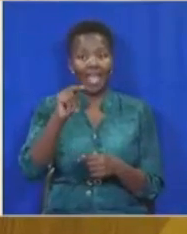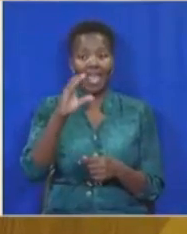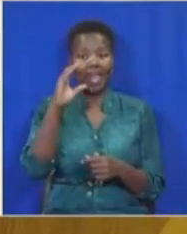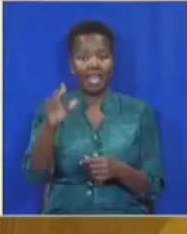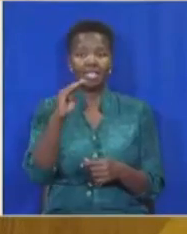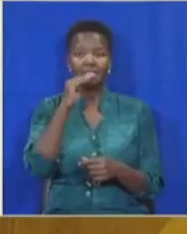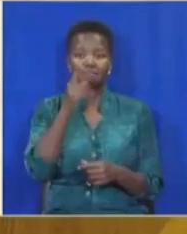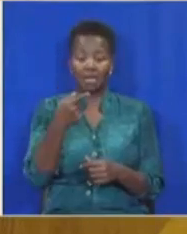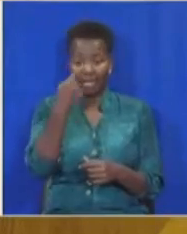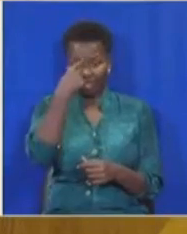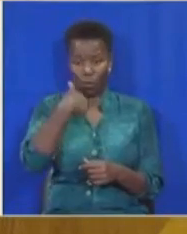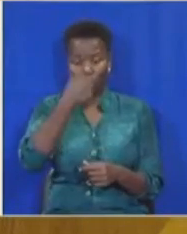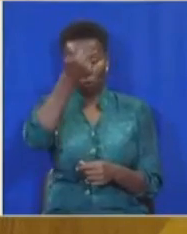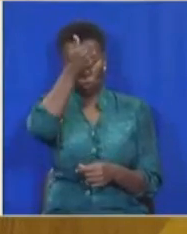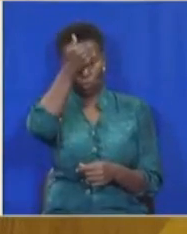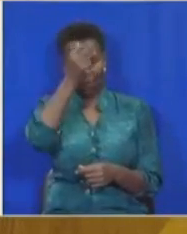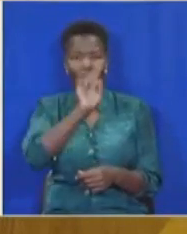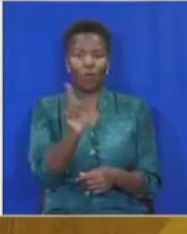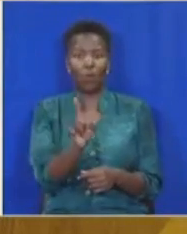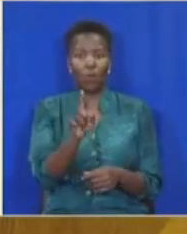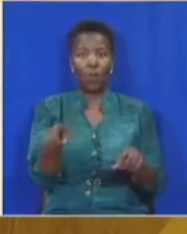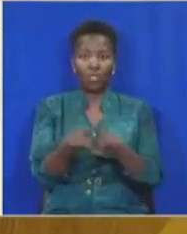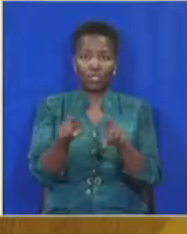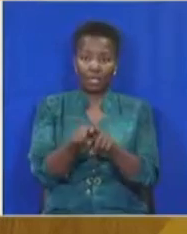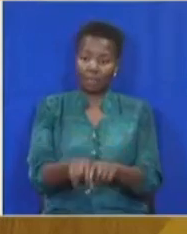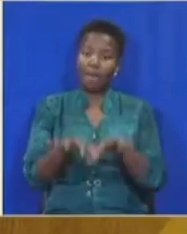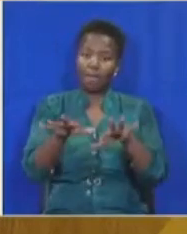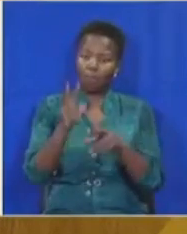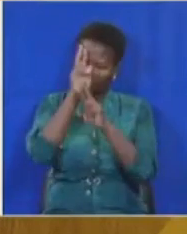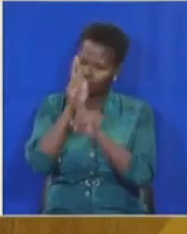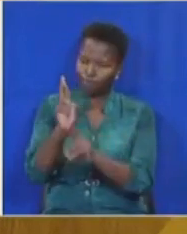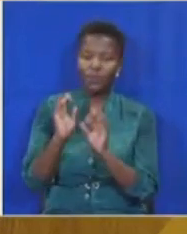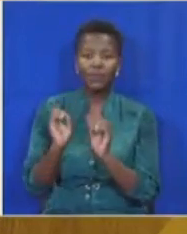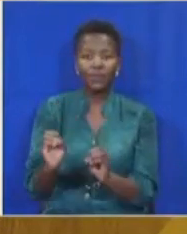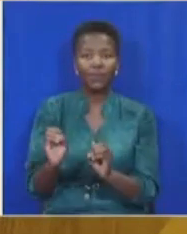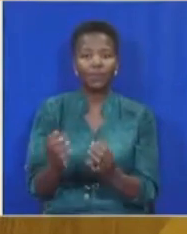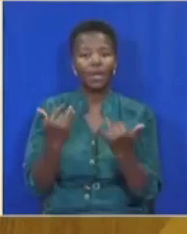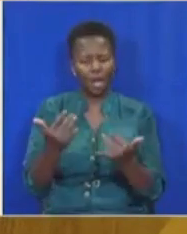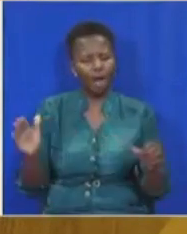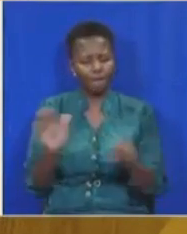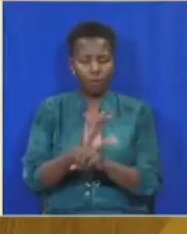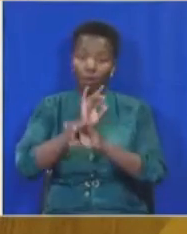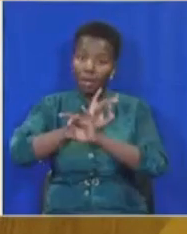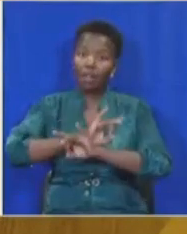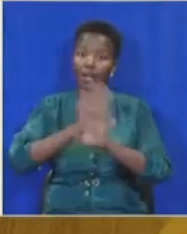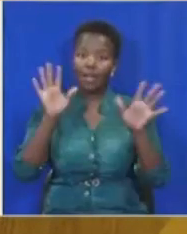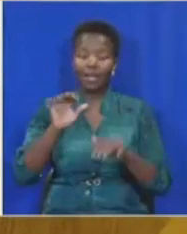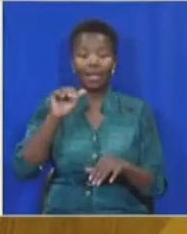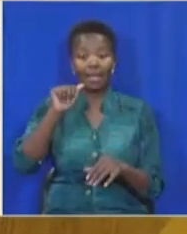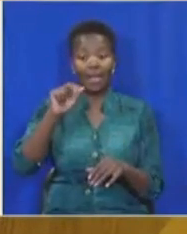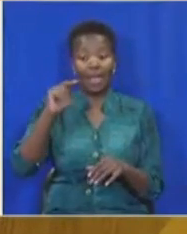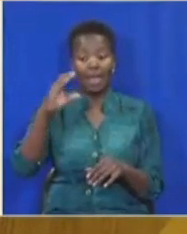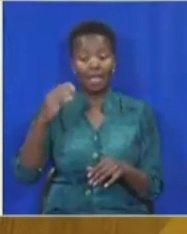our intelligence, and it is insulting the voters. It is now clear for everyone to see that the ANC is not